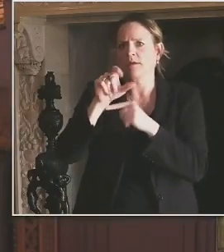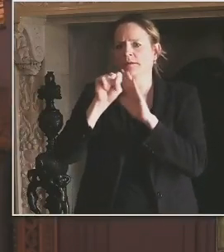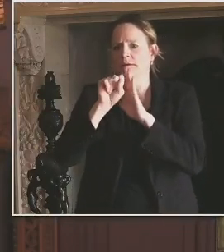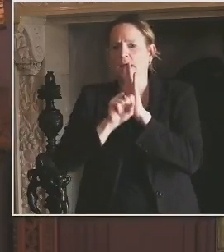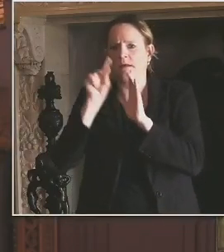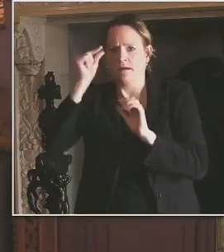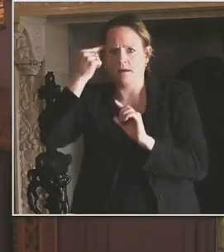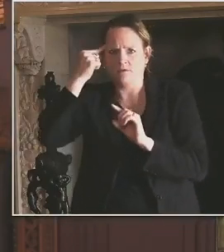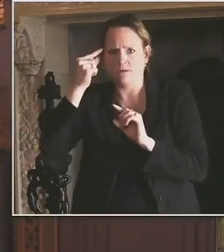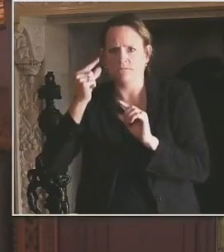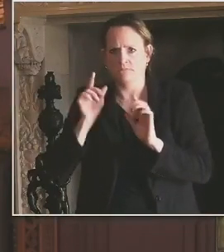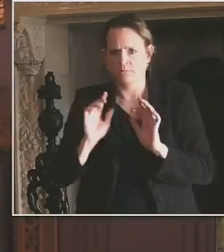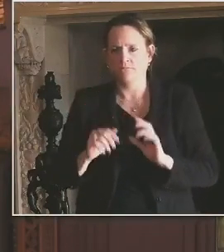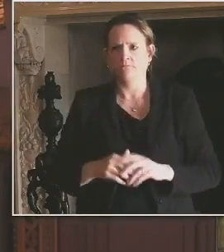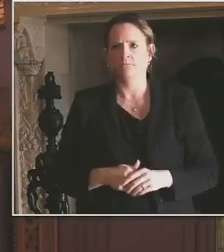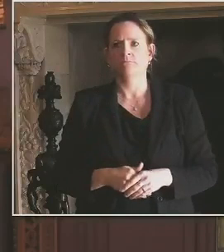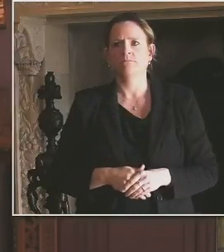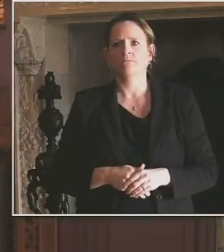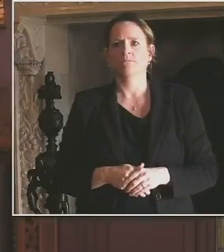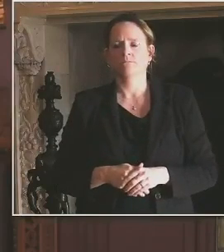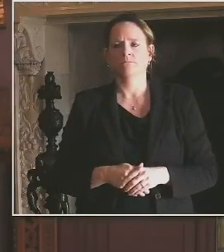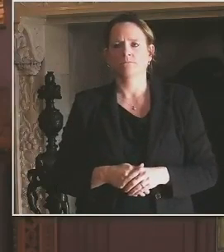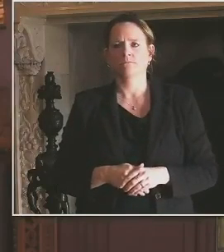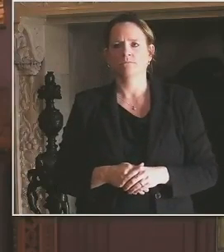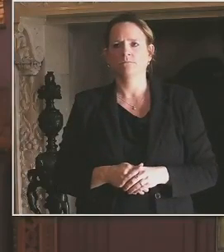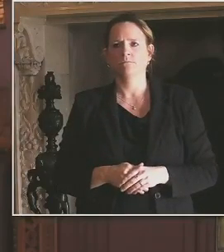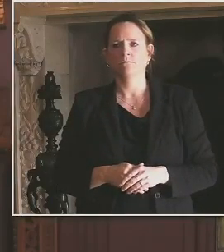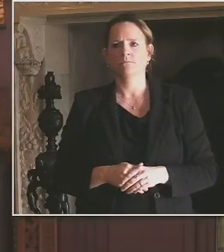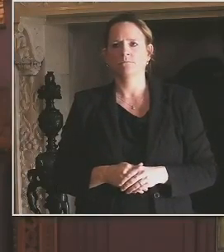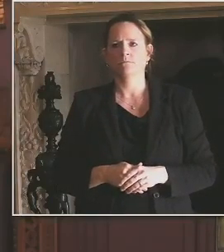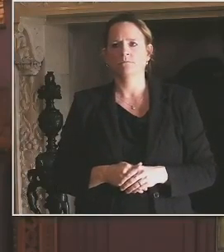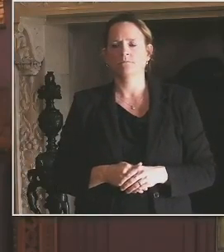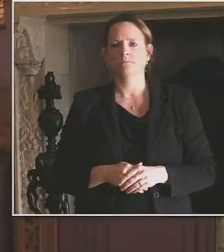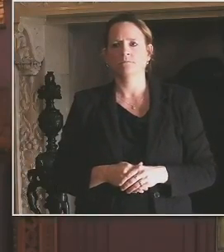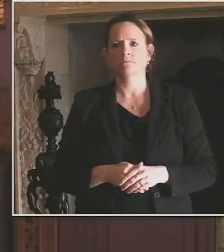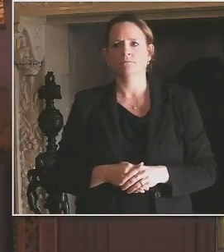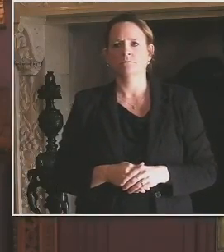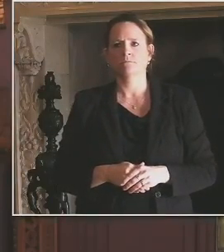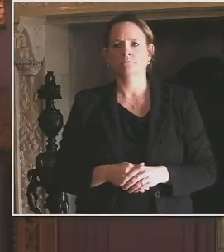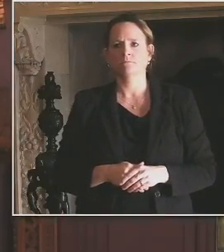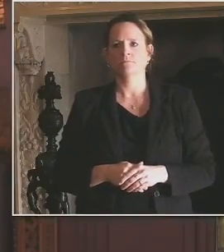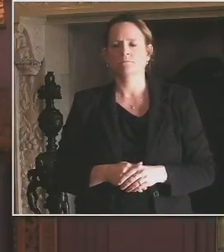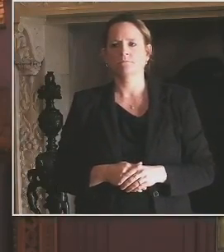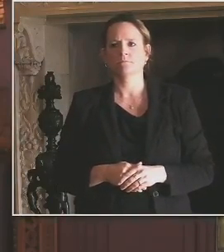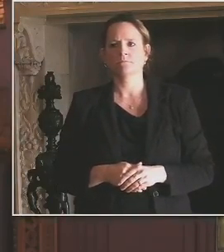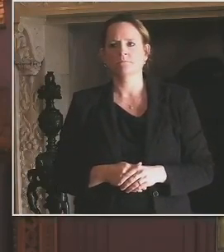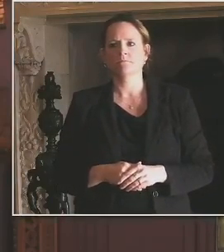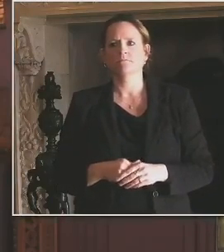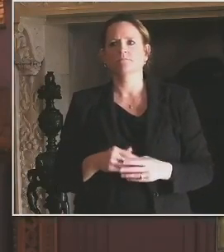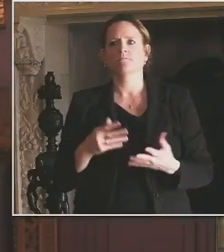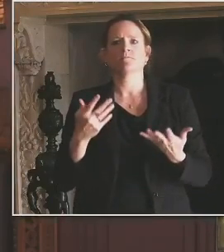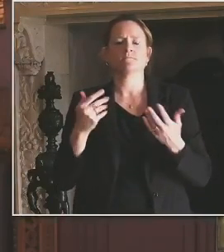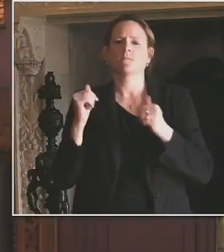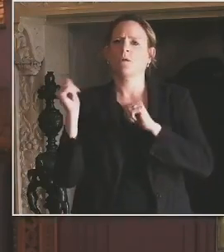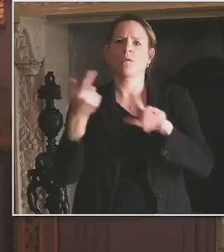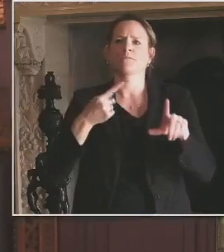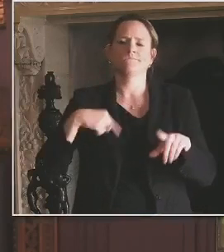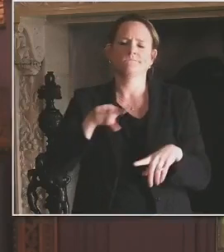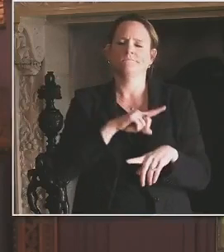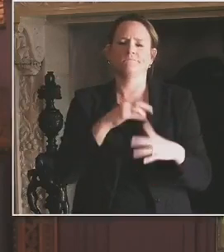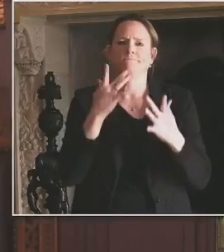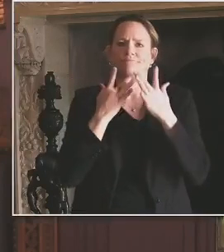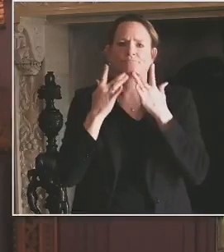in remaining somewhat whole during this time of difficult revenue. And so that is